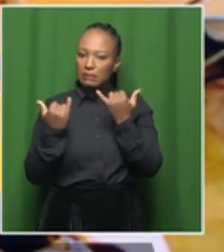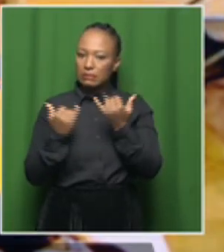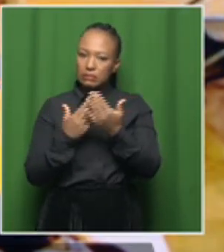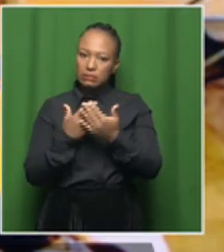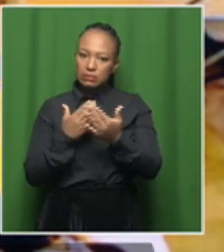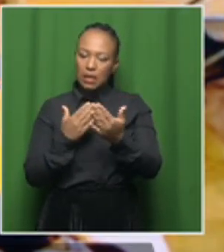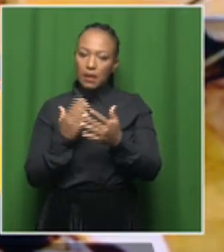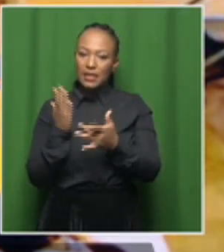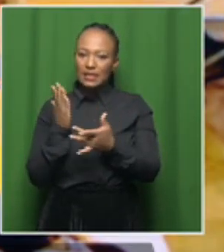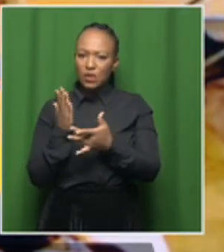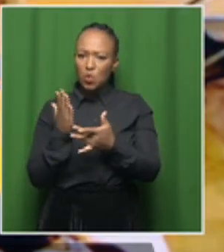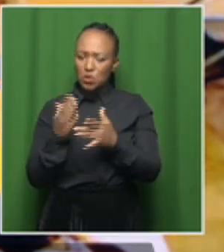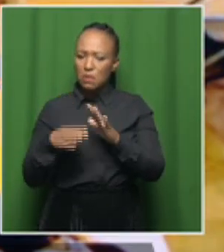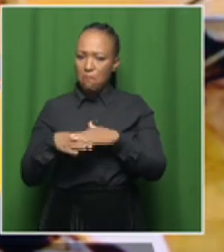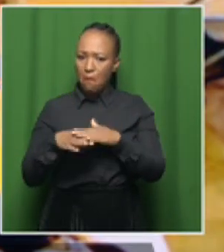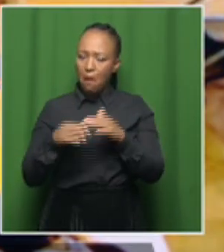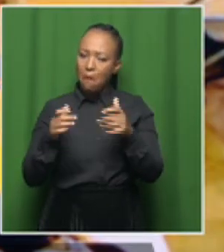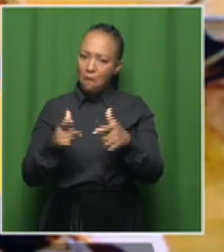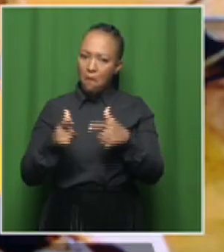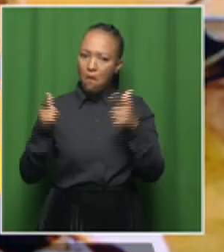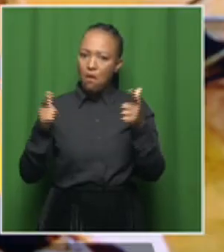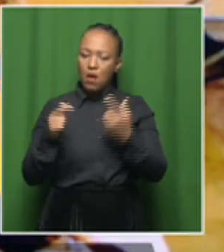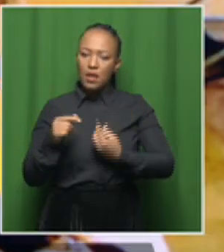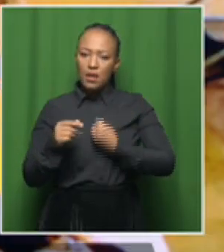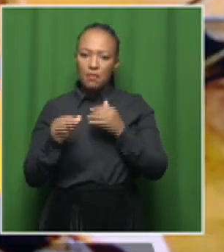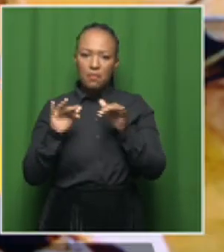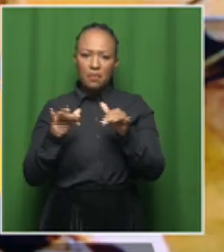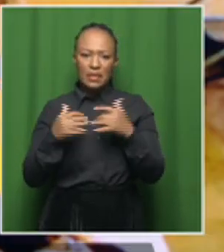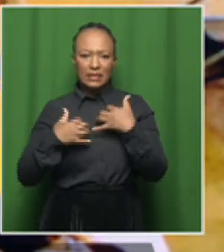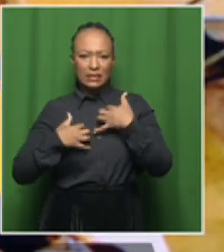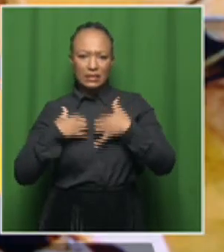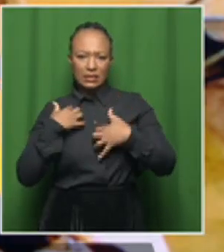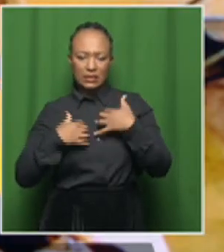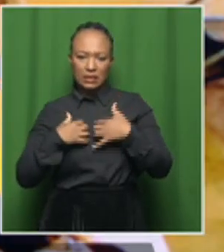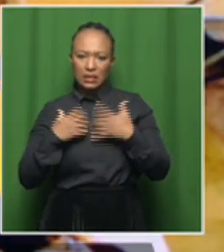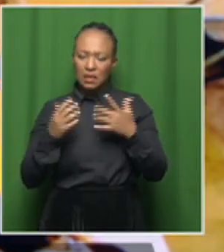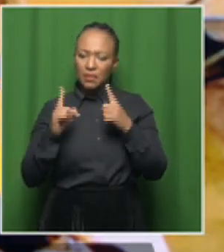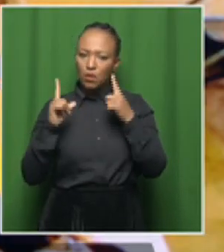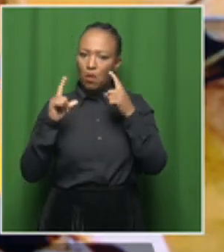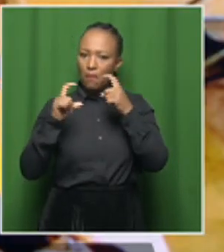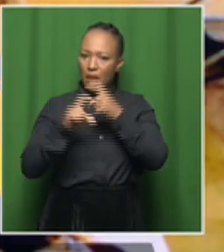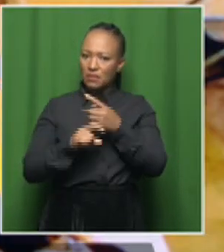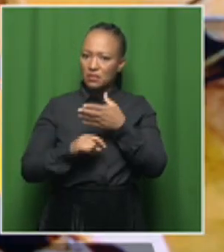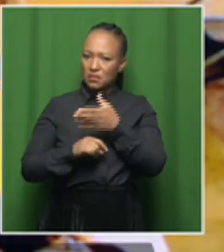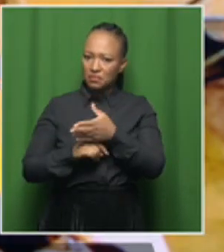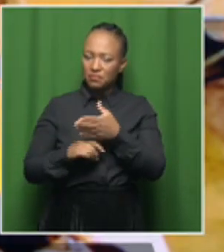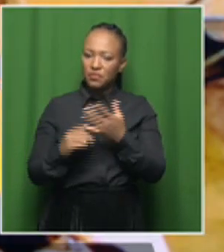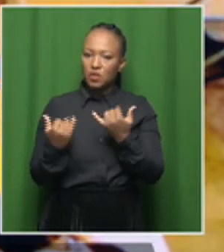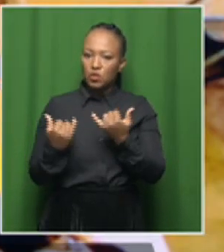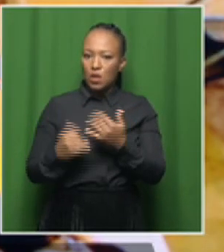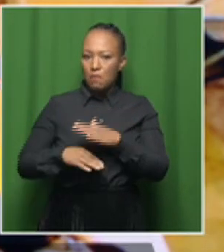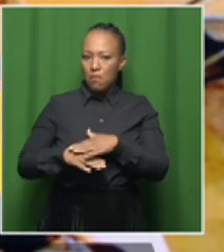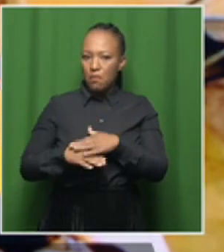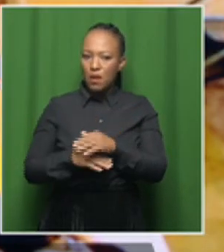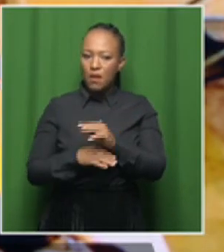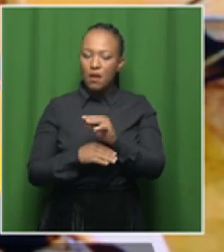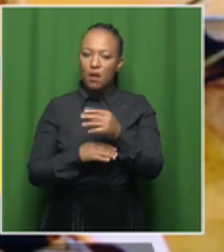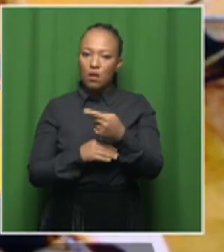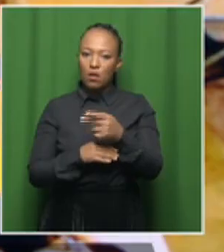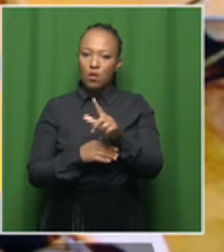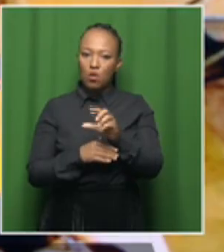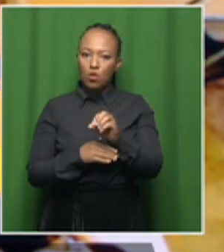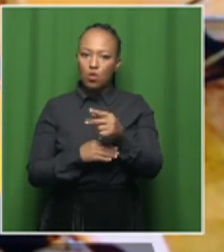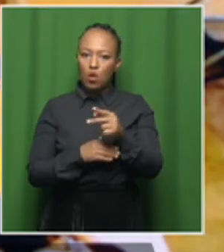Africa. But how can young people navigate this exciting yet complex field? So joining us this morning to chat further is Mvelo Hlophe, CEO